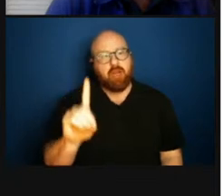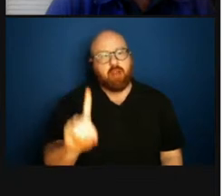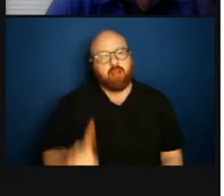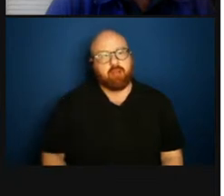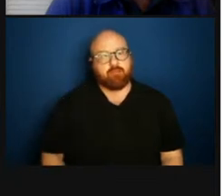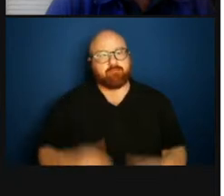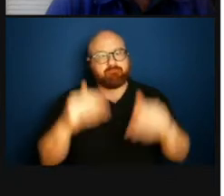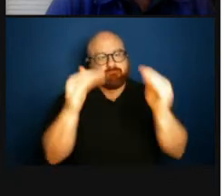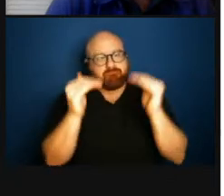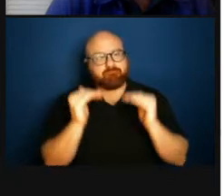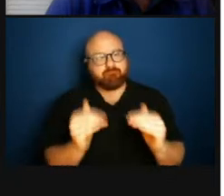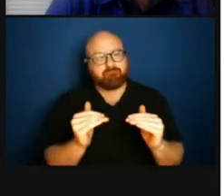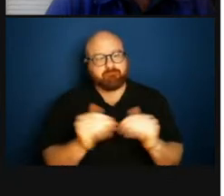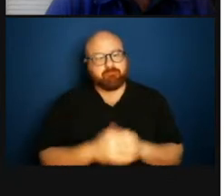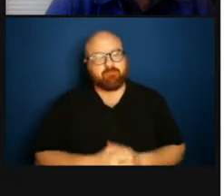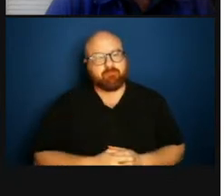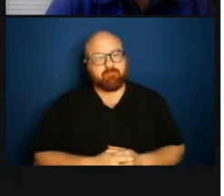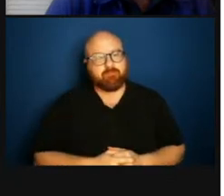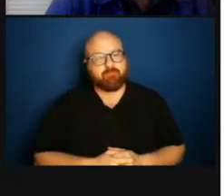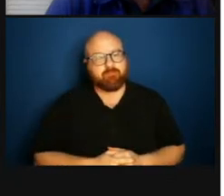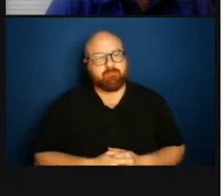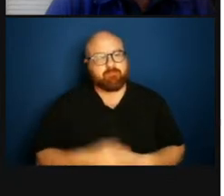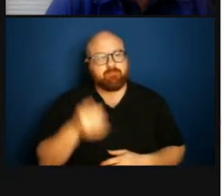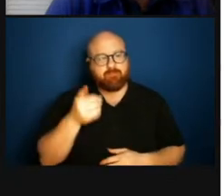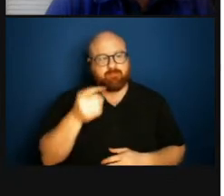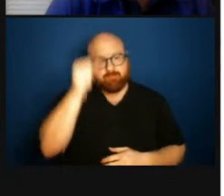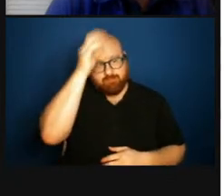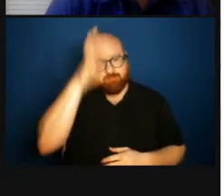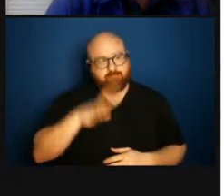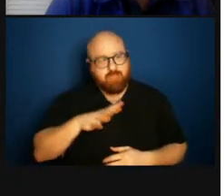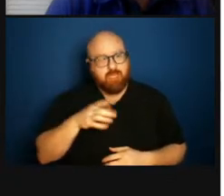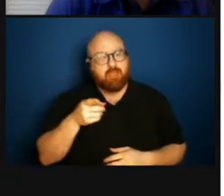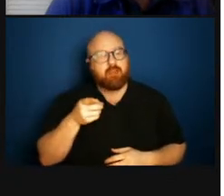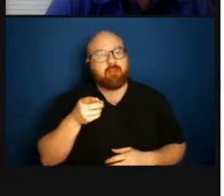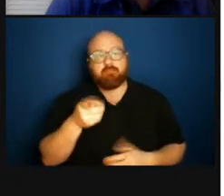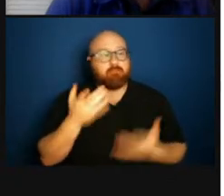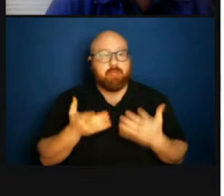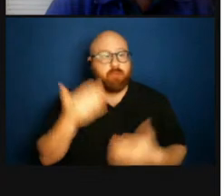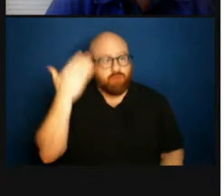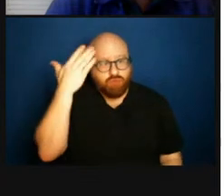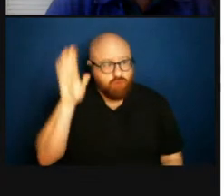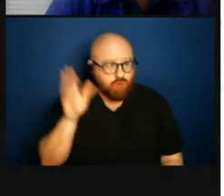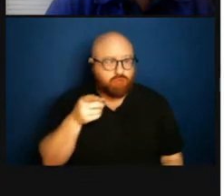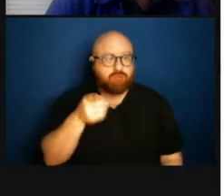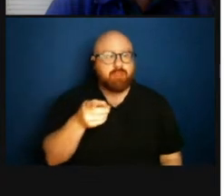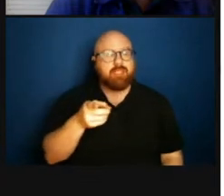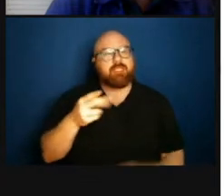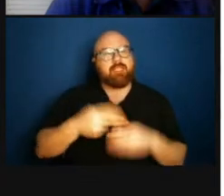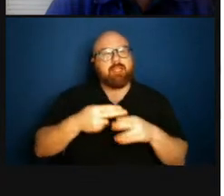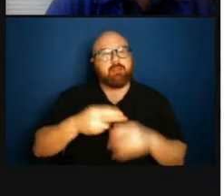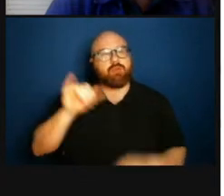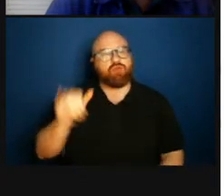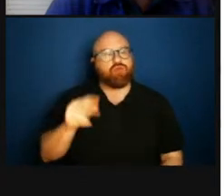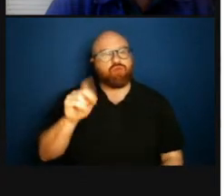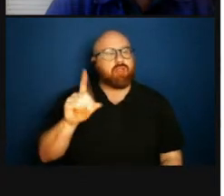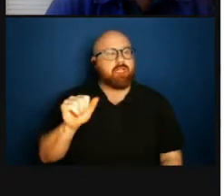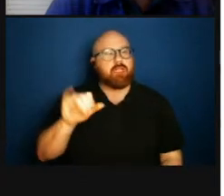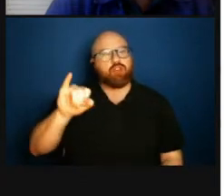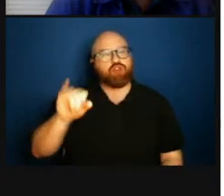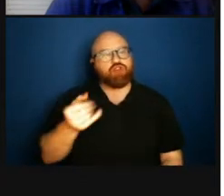Here we have a man who you may not have heard of. His name was Judy Johnson, and